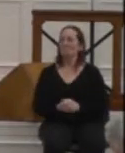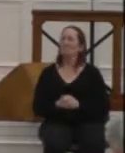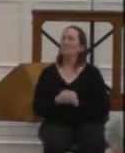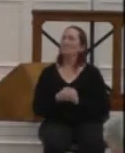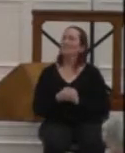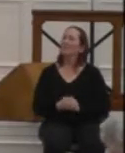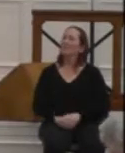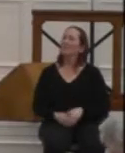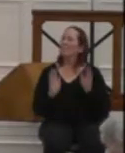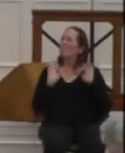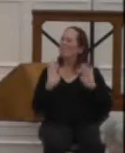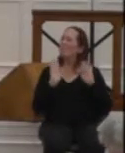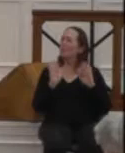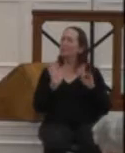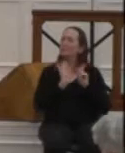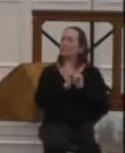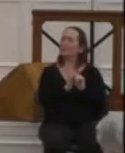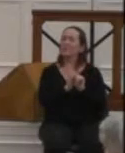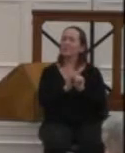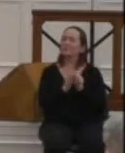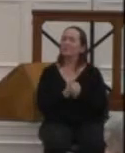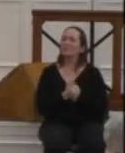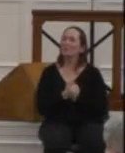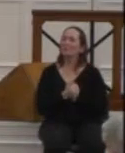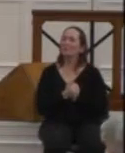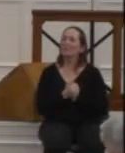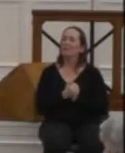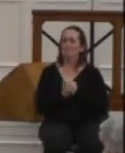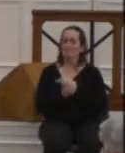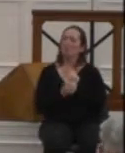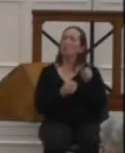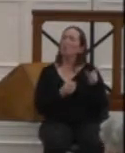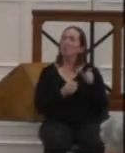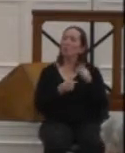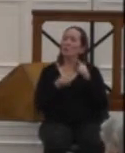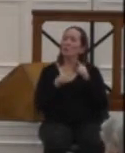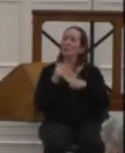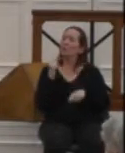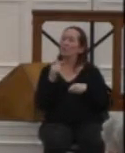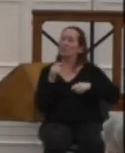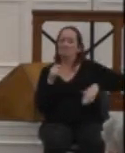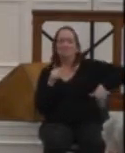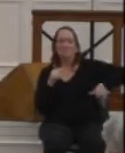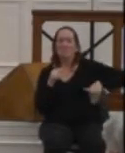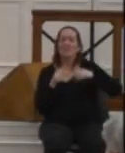Amen. What a grand testimony. For those of you who could not yet shout out,